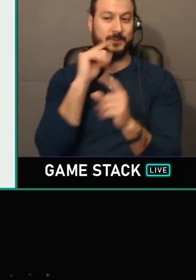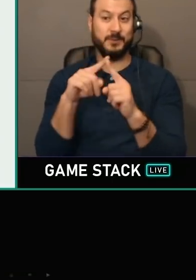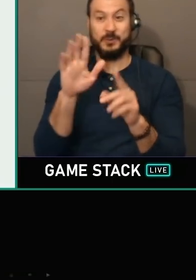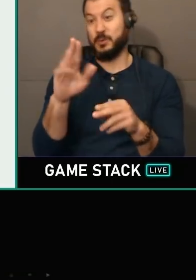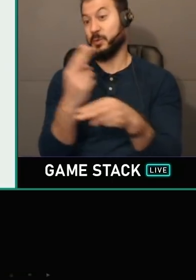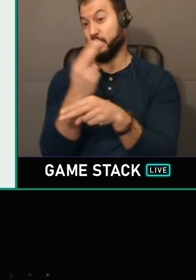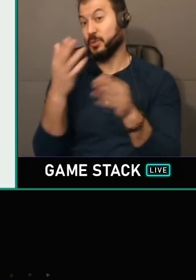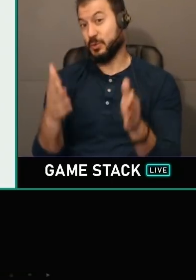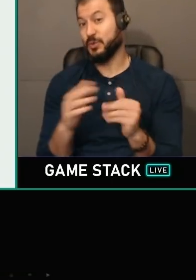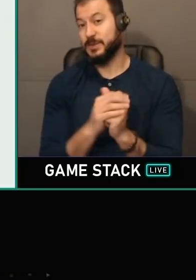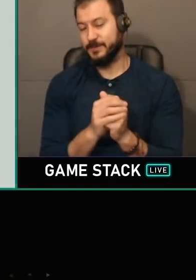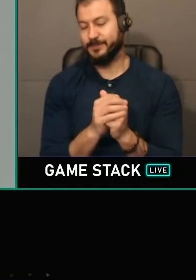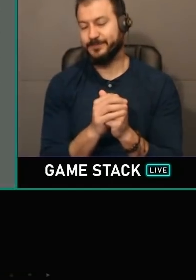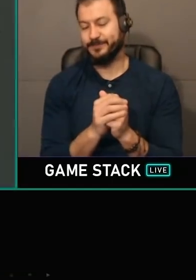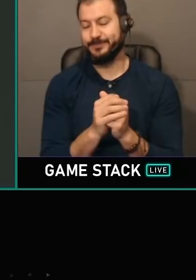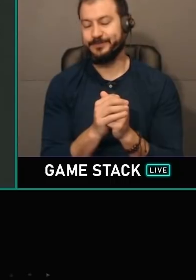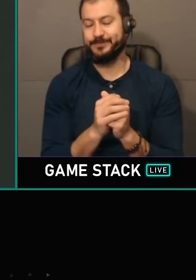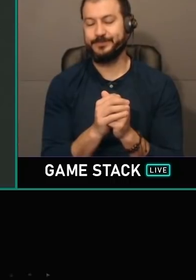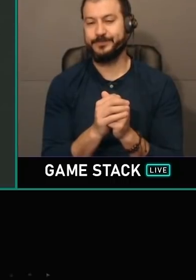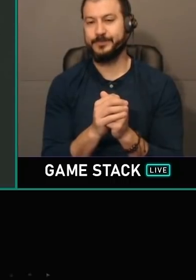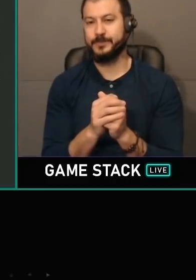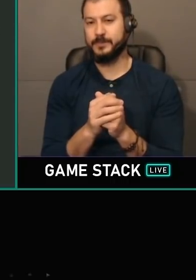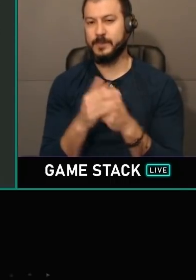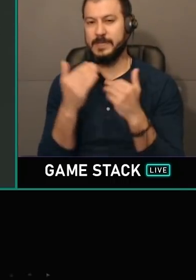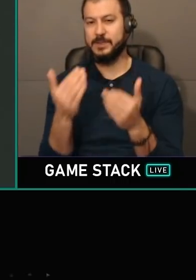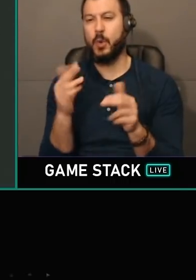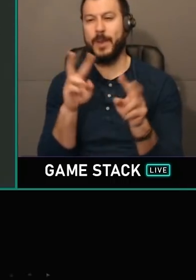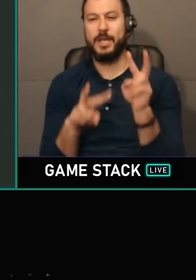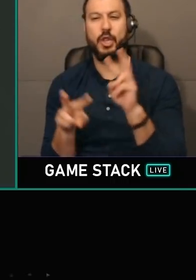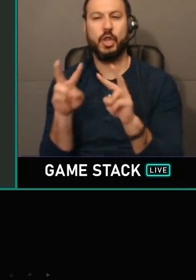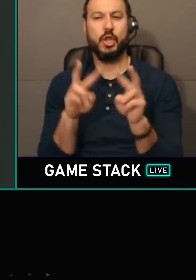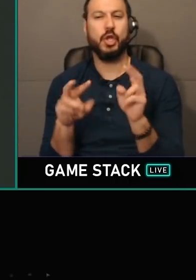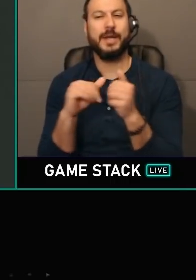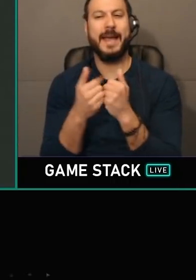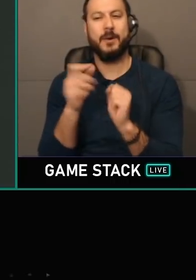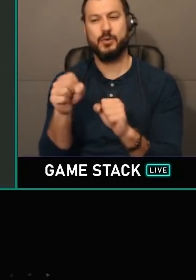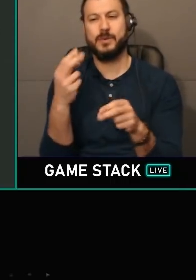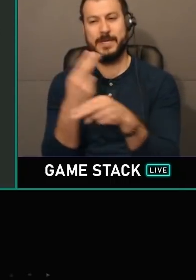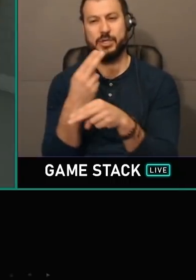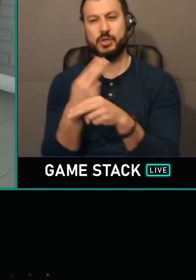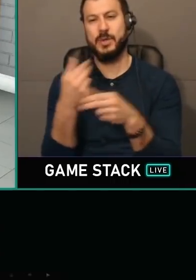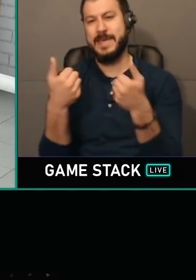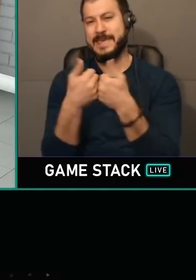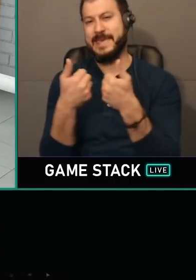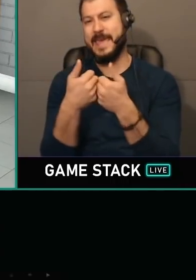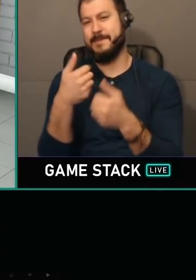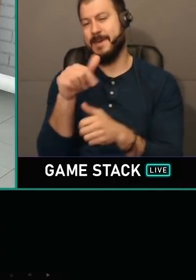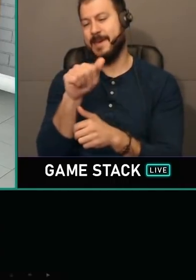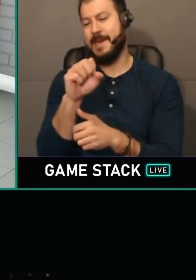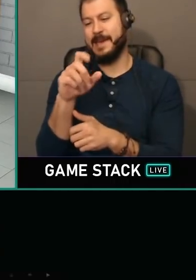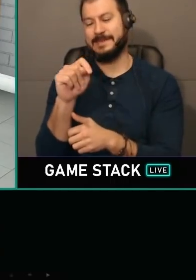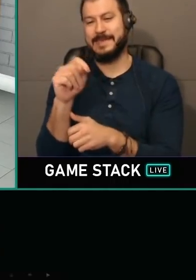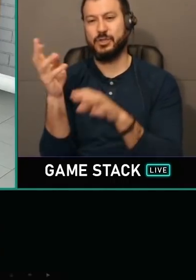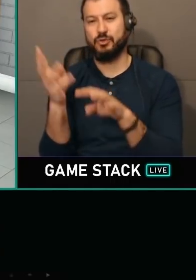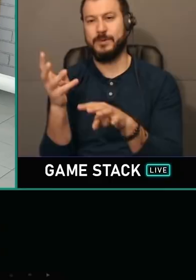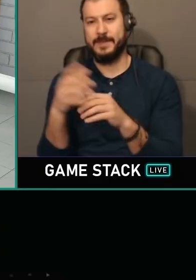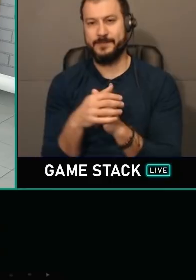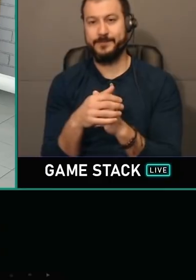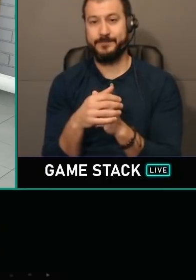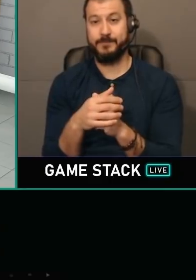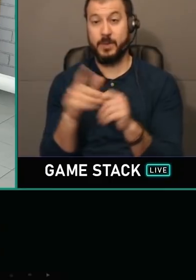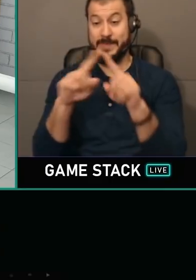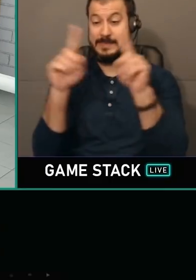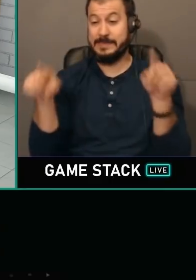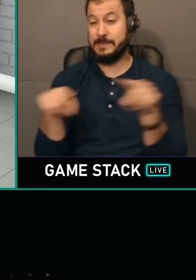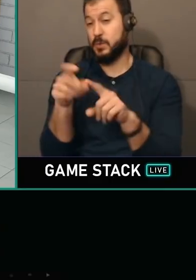users. Let's take a look at how you can use game asset streaming. The scene you're looking at was built